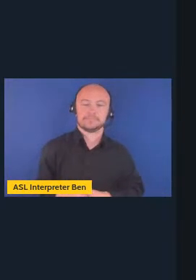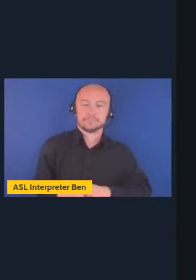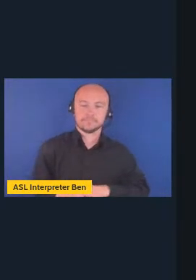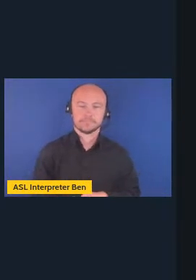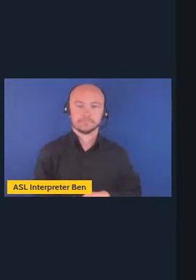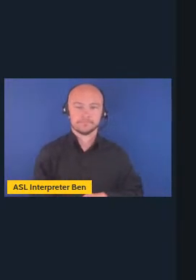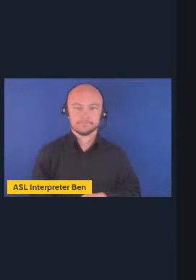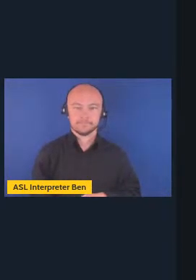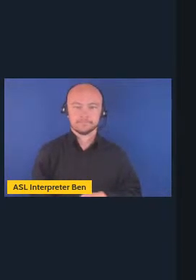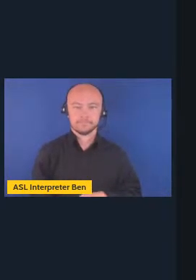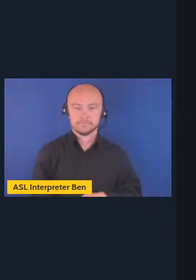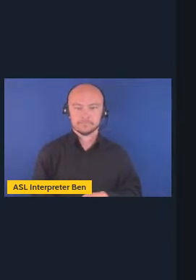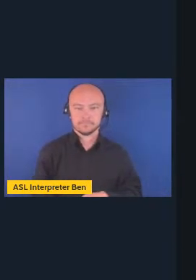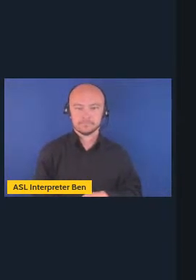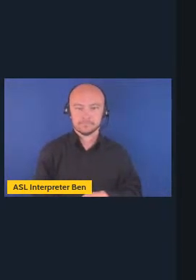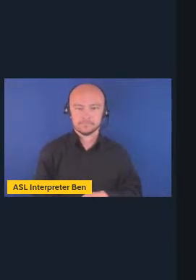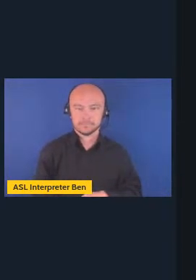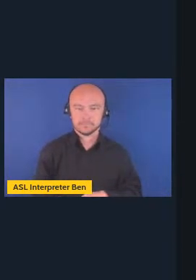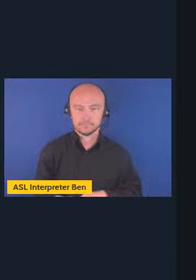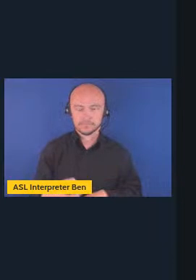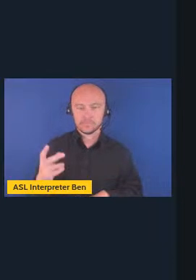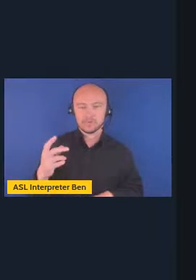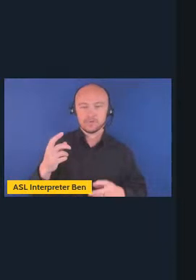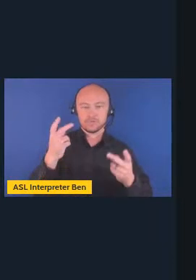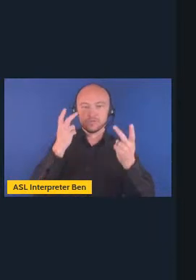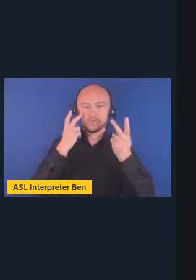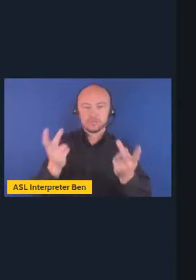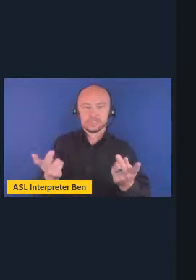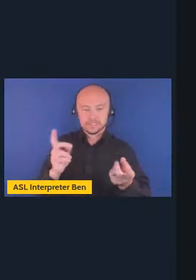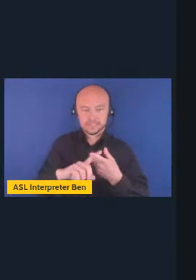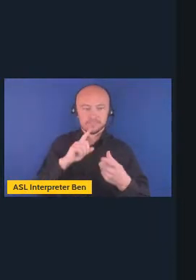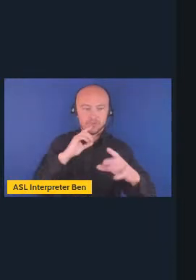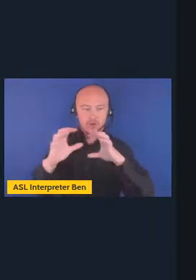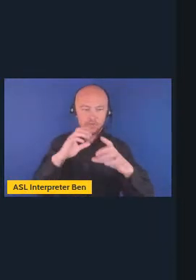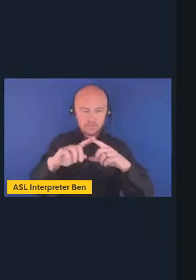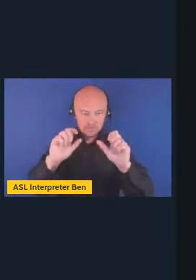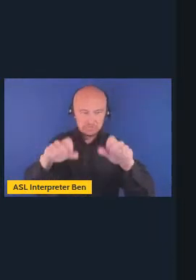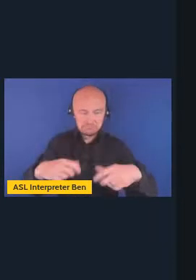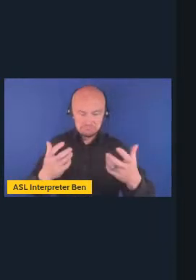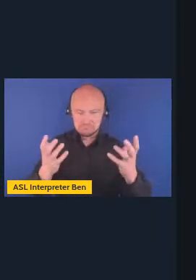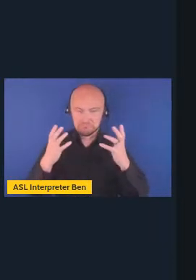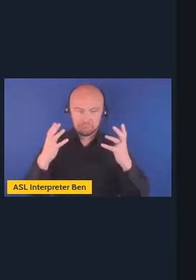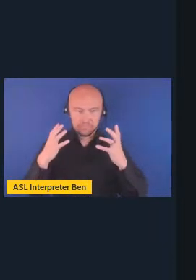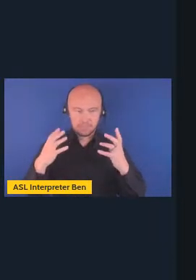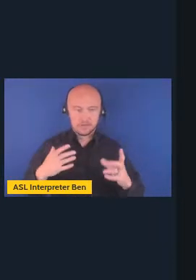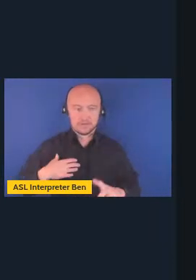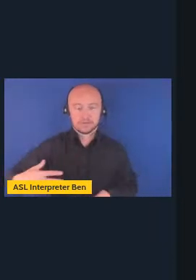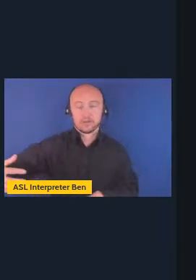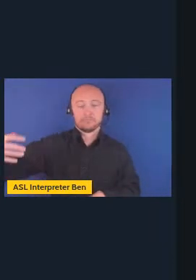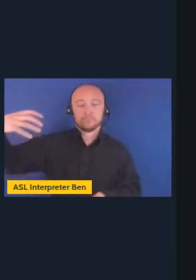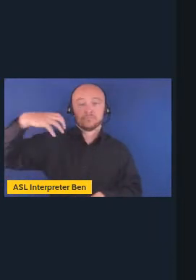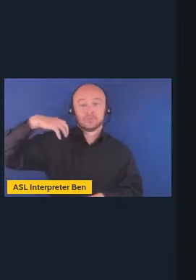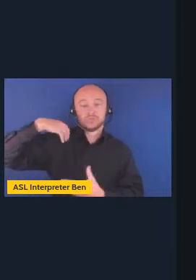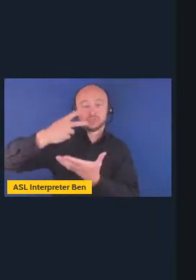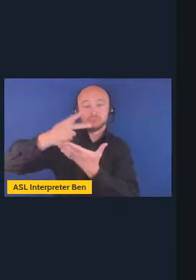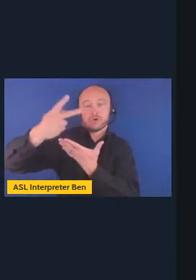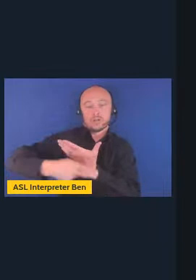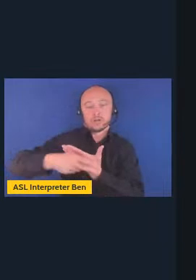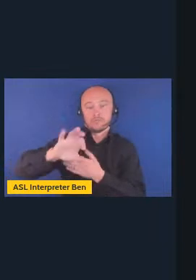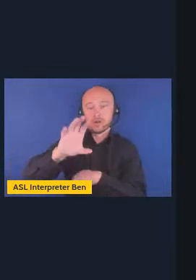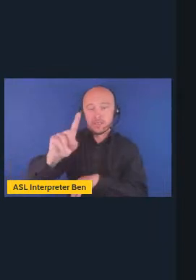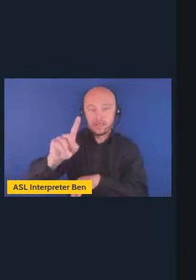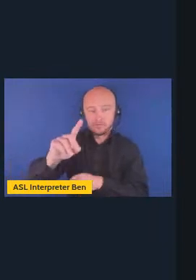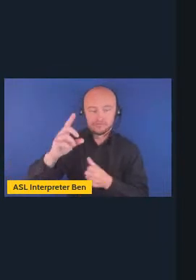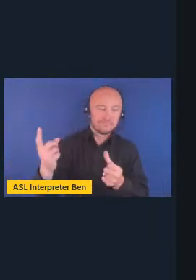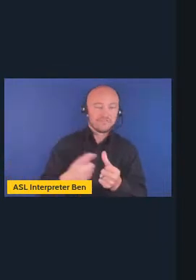see signs for that in this conversation. I'm a chief product officer of Quinn Cloud, and this is my first time